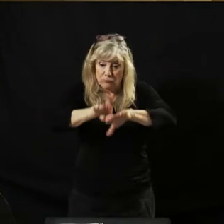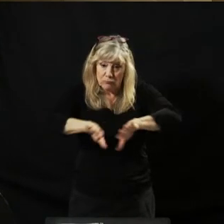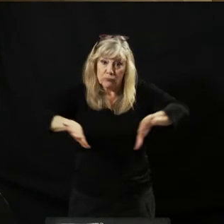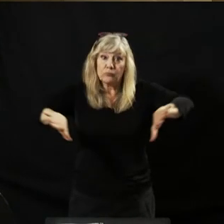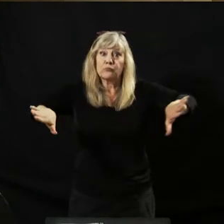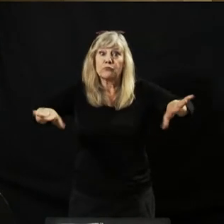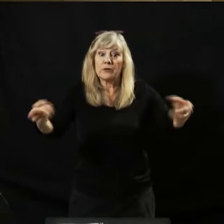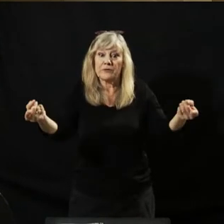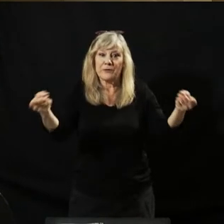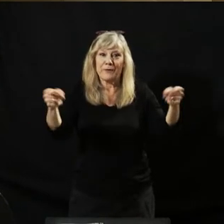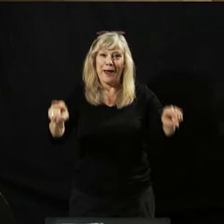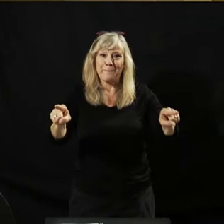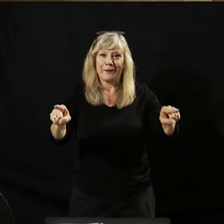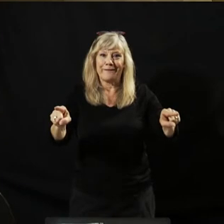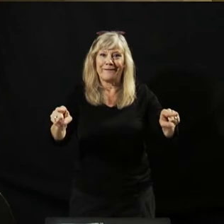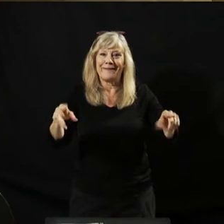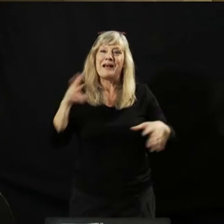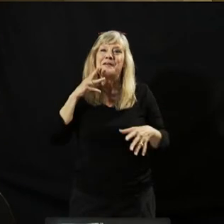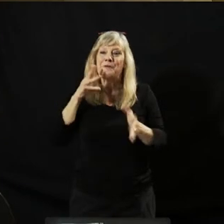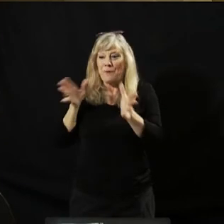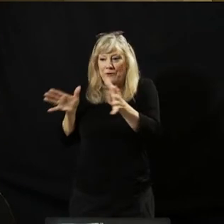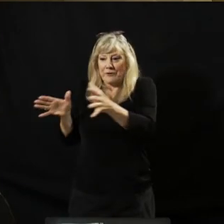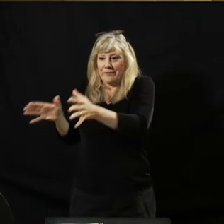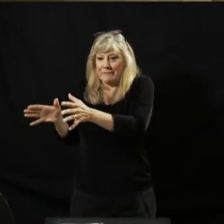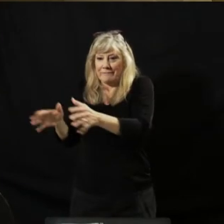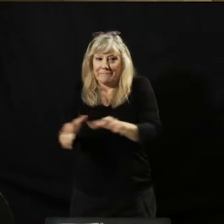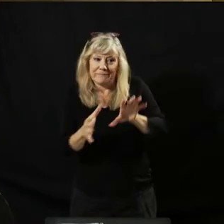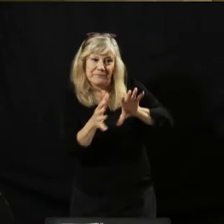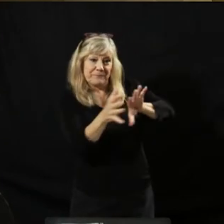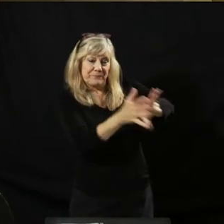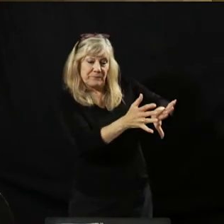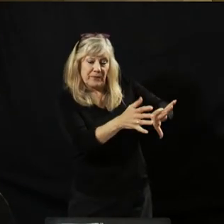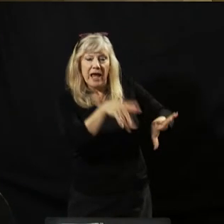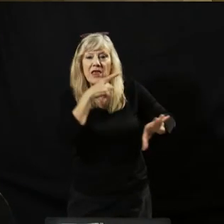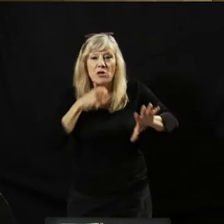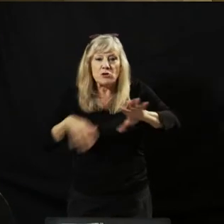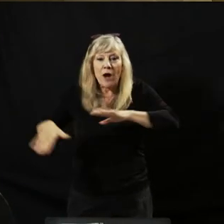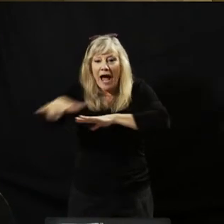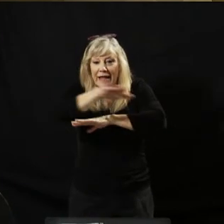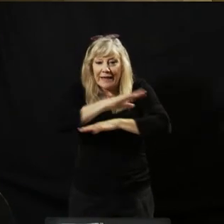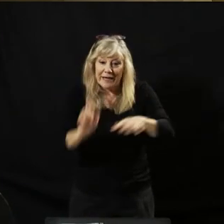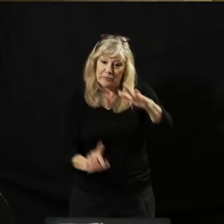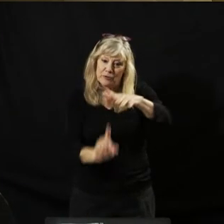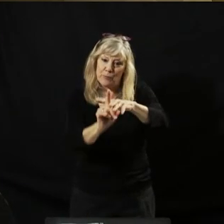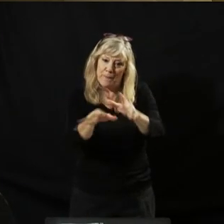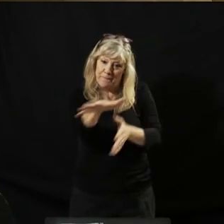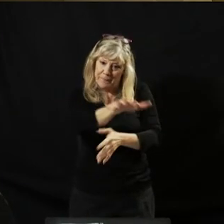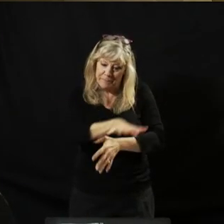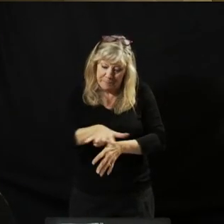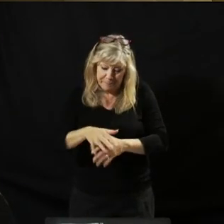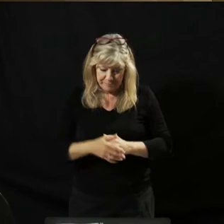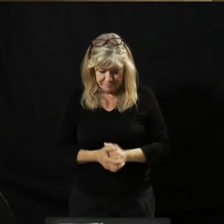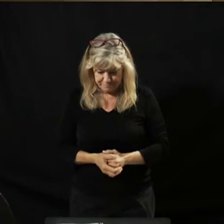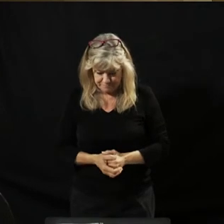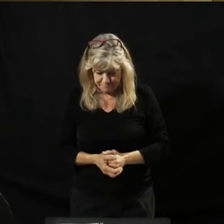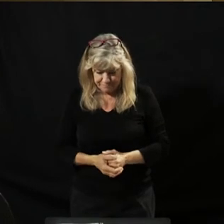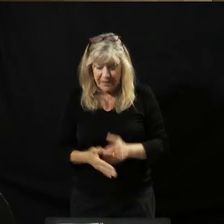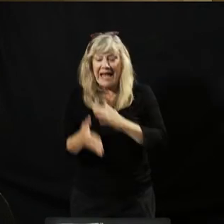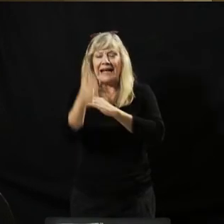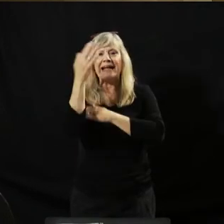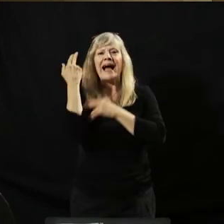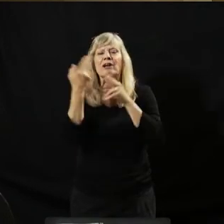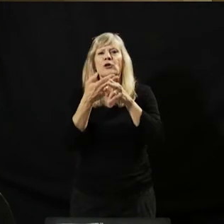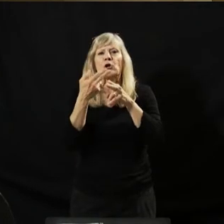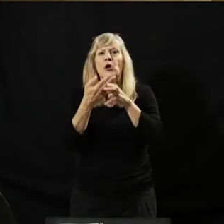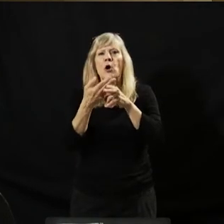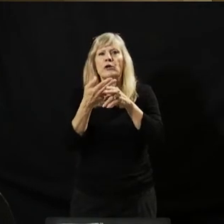sky was gathered into its basin, and the dry land appeared. God called the dry